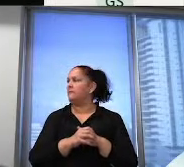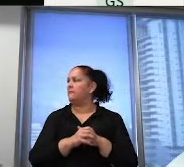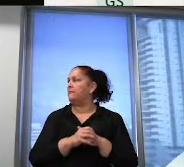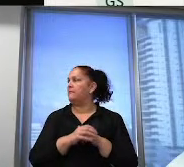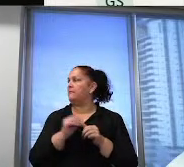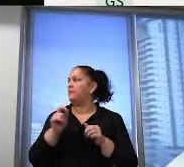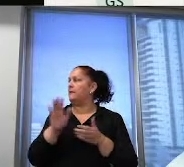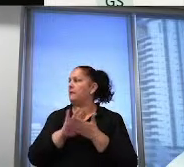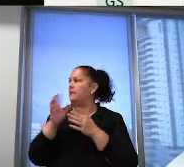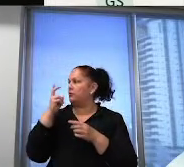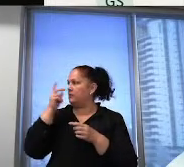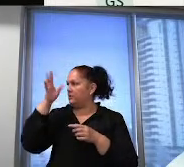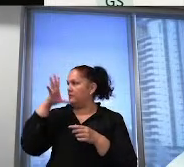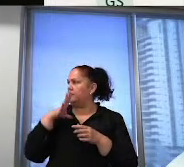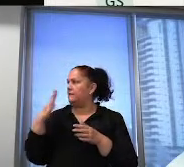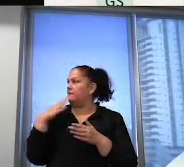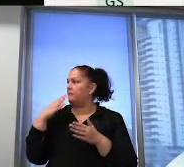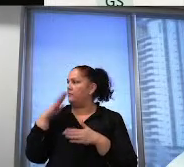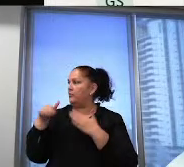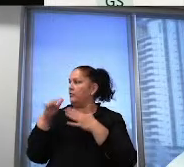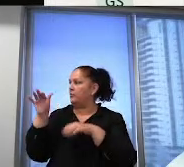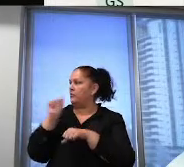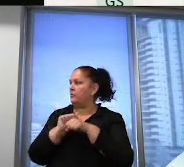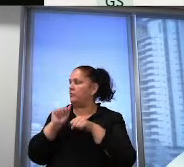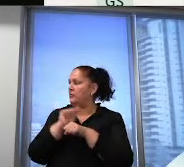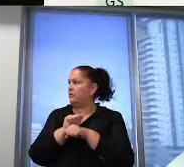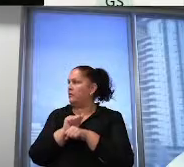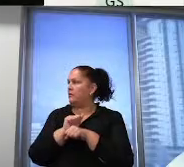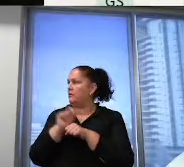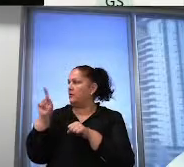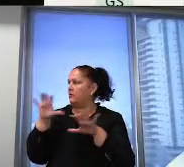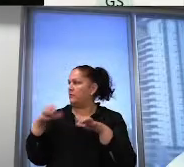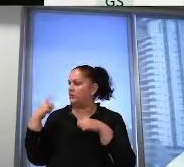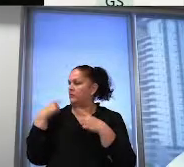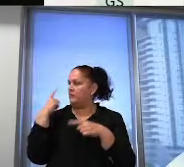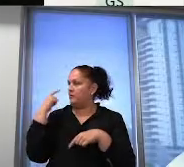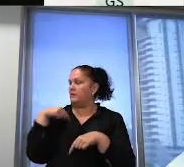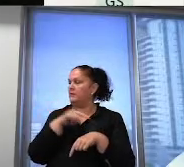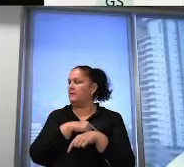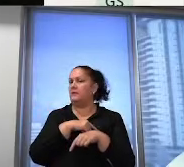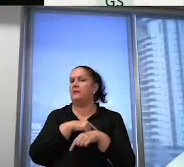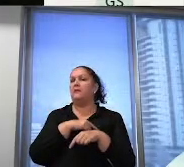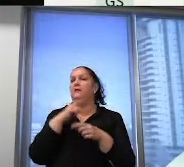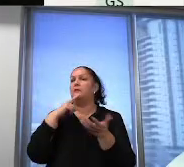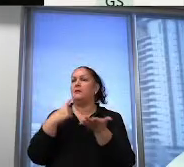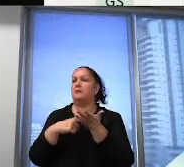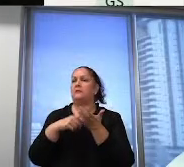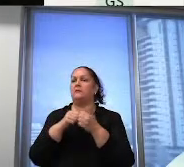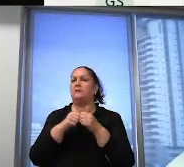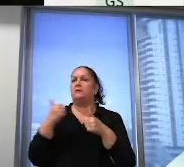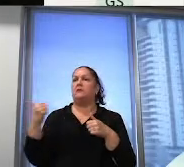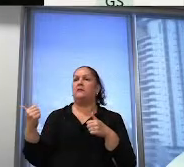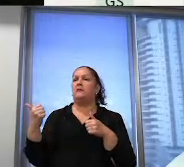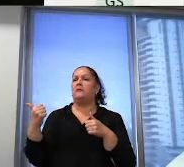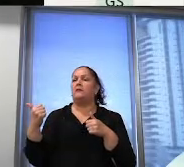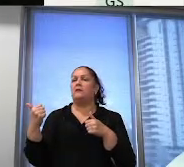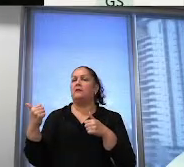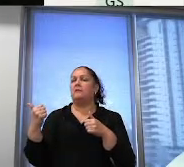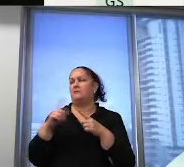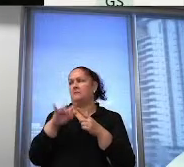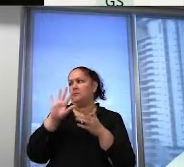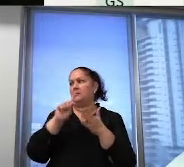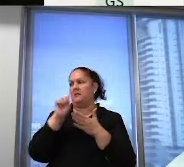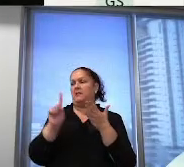Where's Mr. Burgermeister? Right there. Nice to see you, sir. Thank you for all the hard work that you have been doing for all of us. I'm going to discuss with you for about the